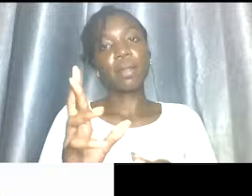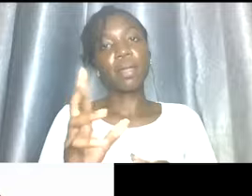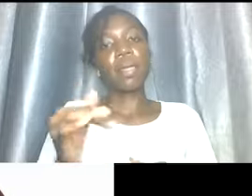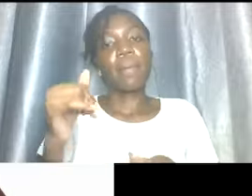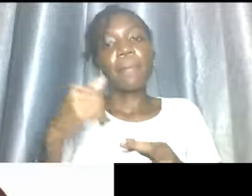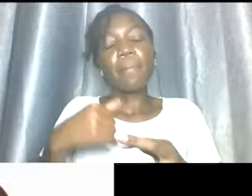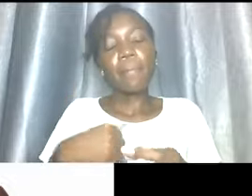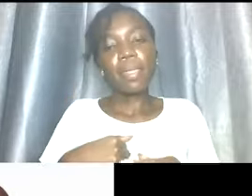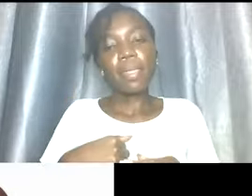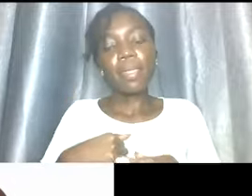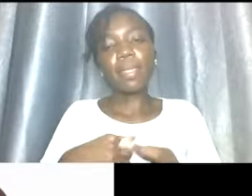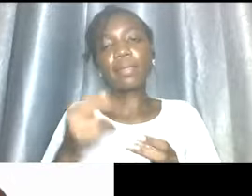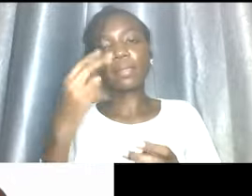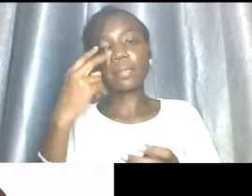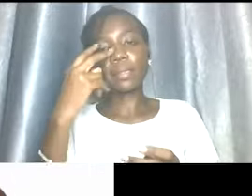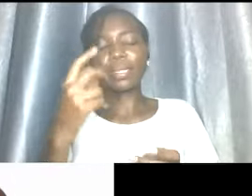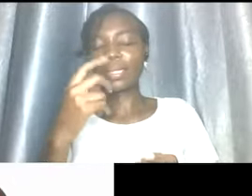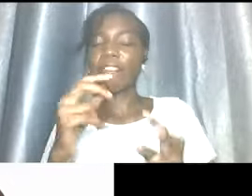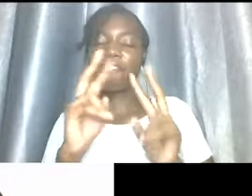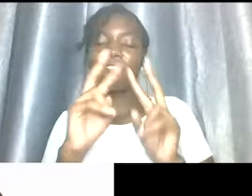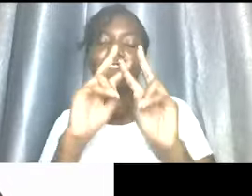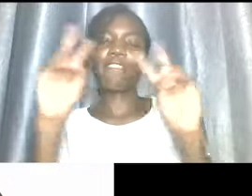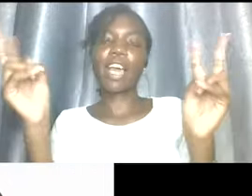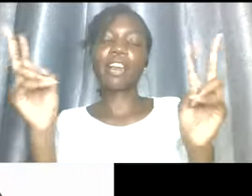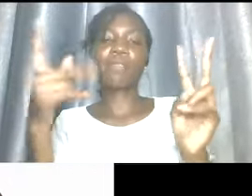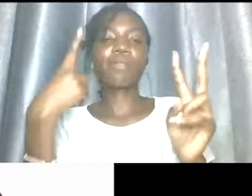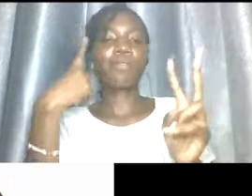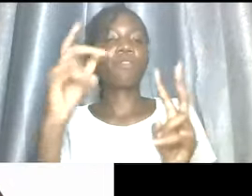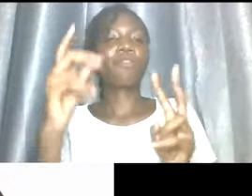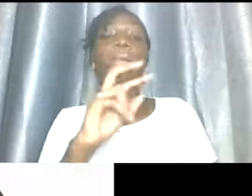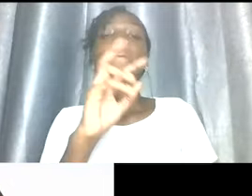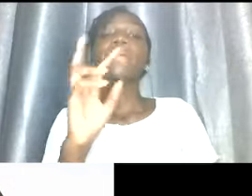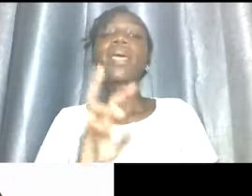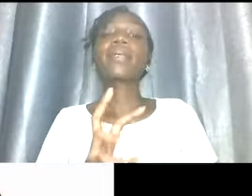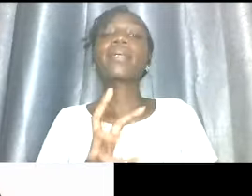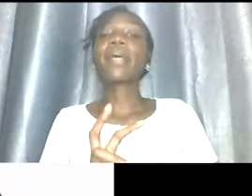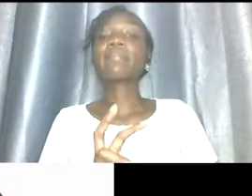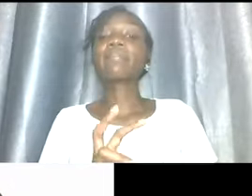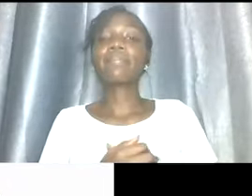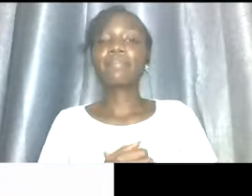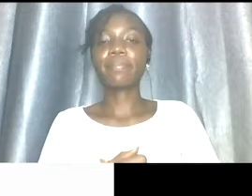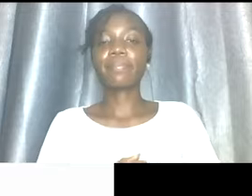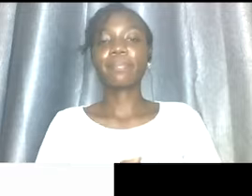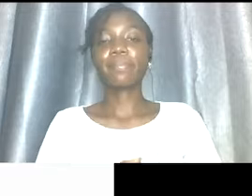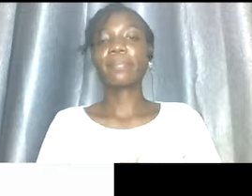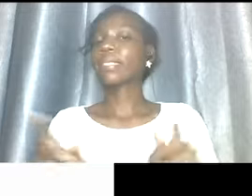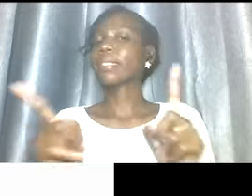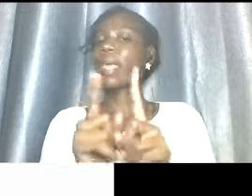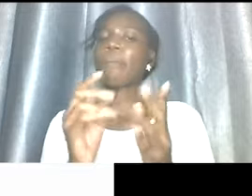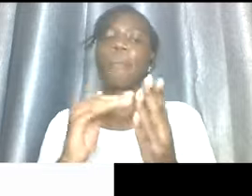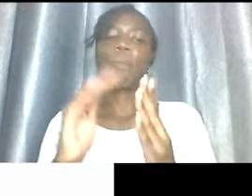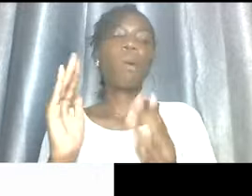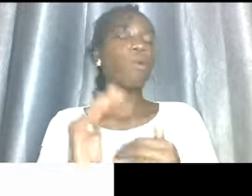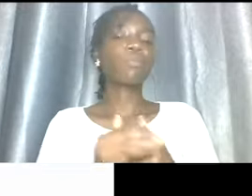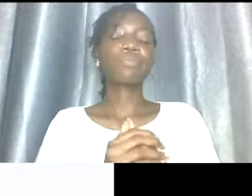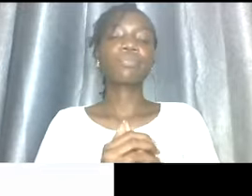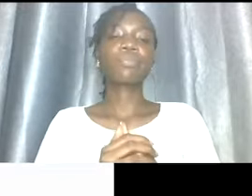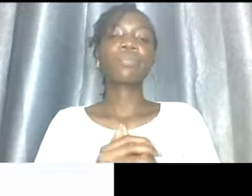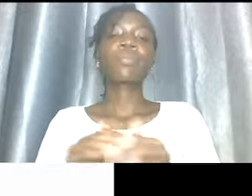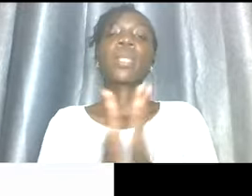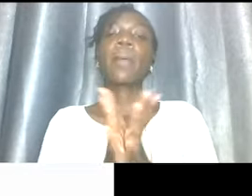pizza that carried the value of that pizza or that customer order up even more. Why did I say